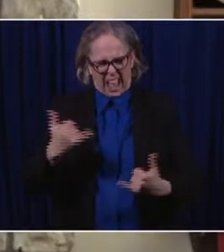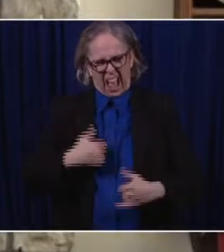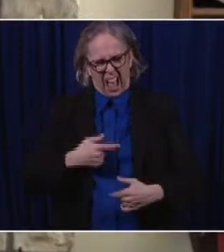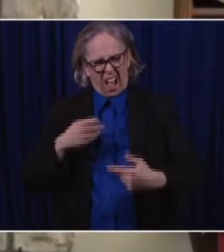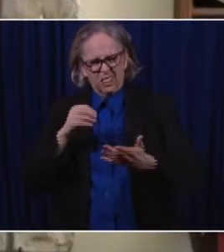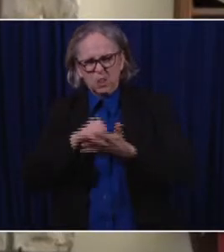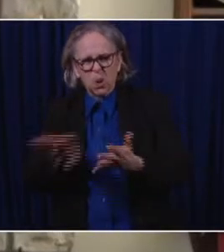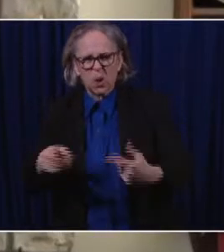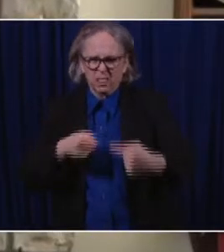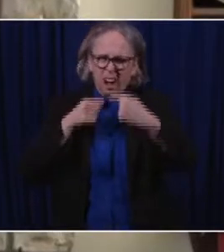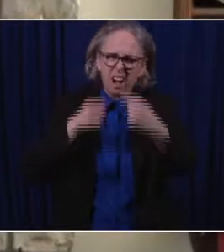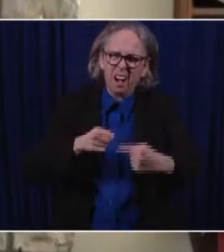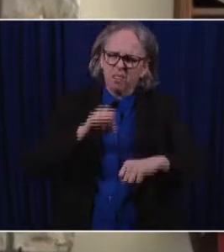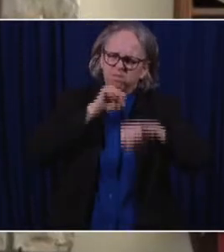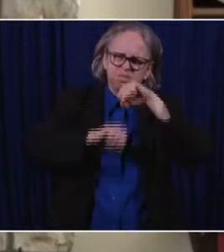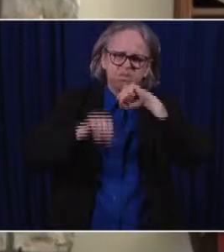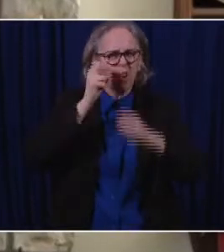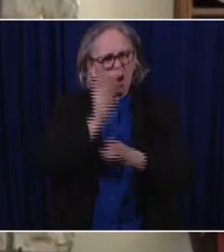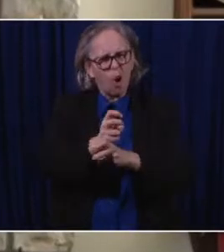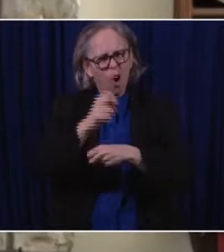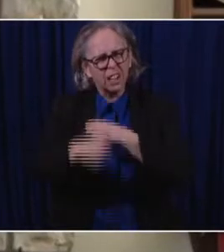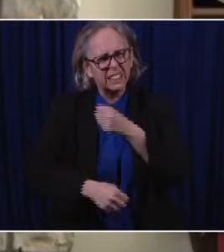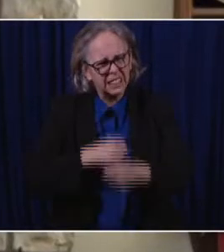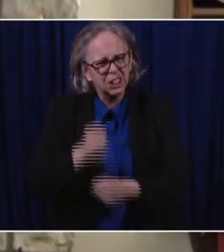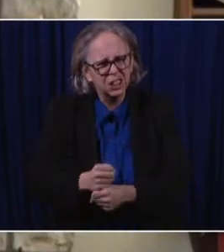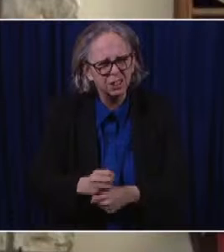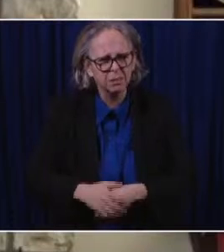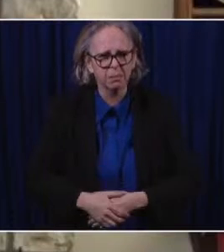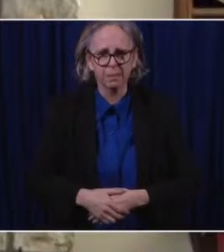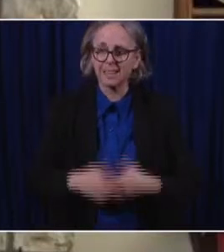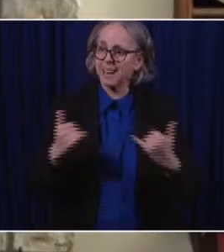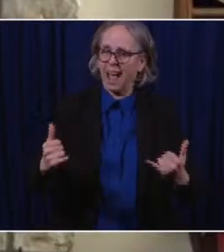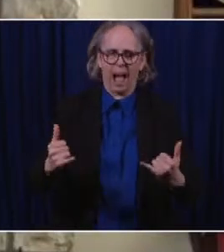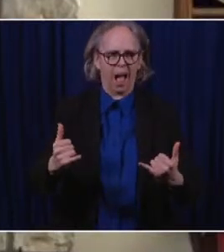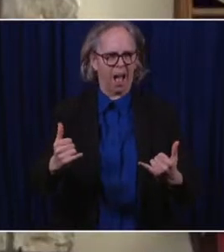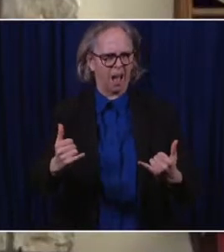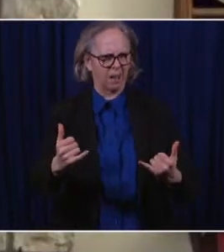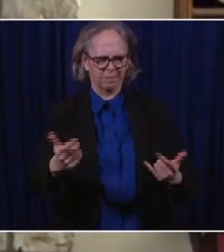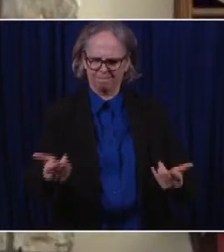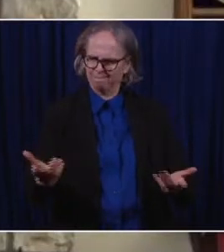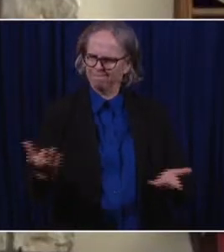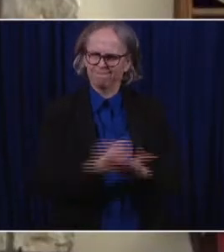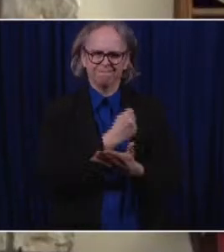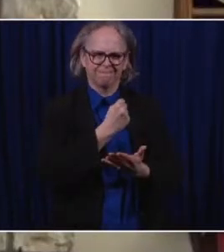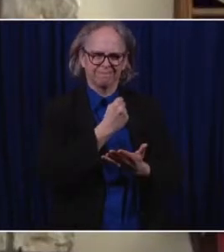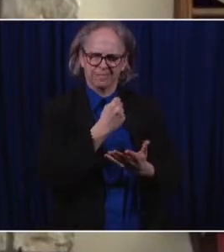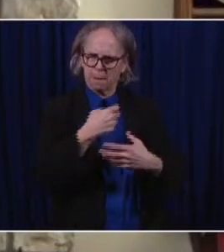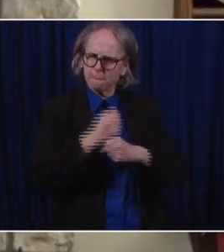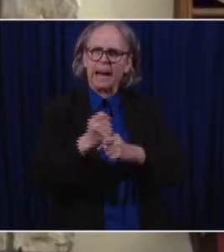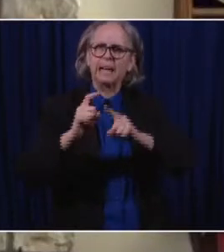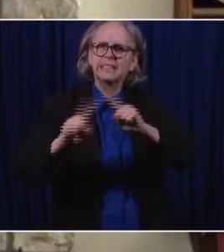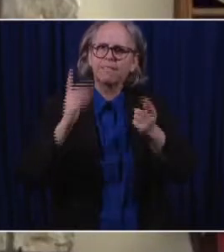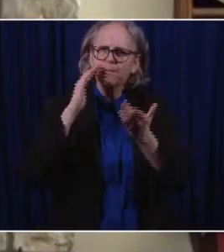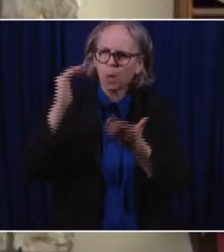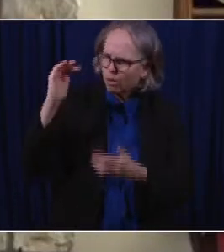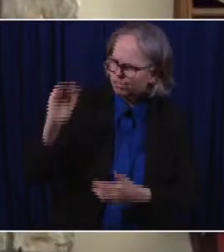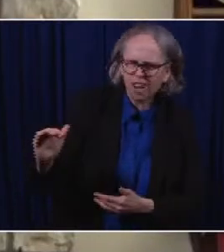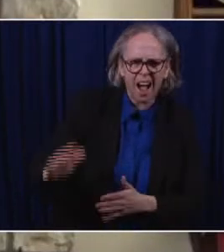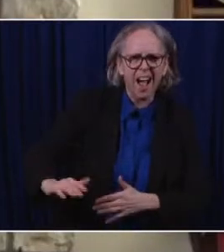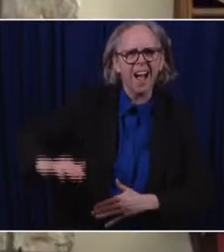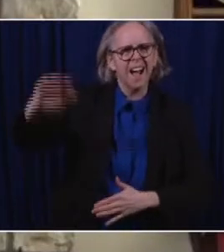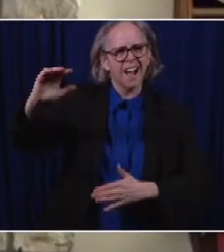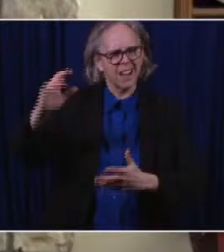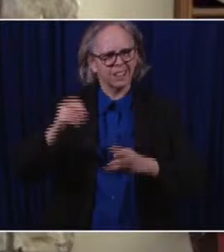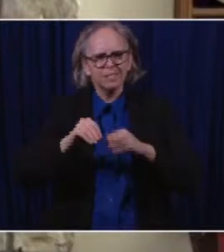now have the ability to do something that matters, that will make a difference, and will impact both lives and the future of our